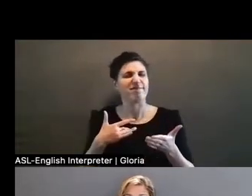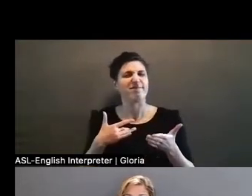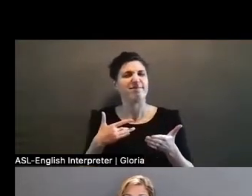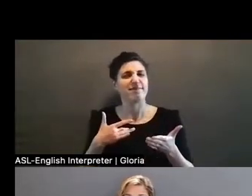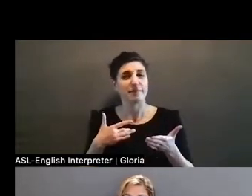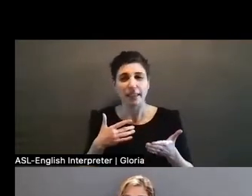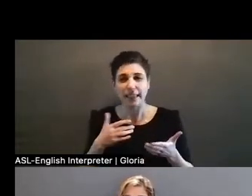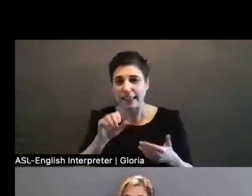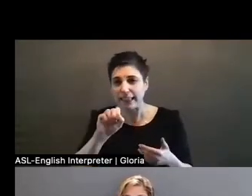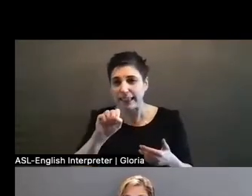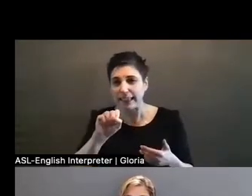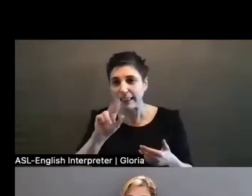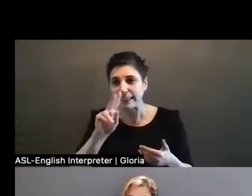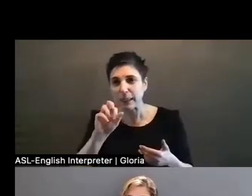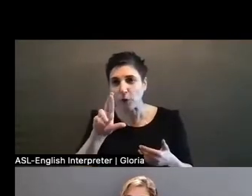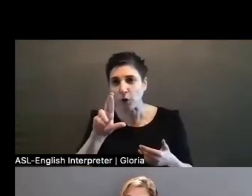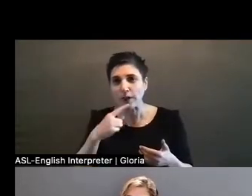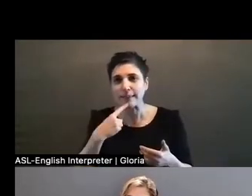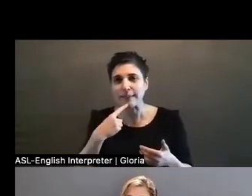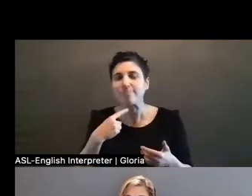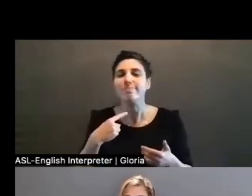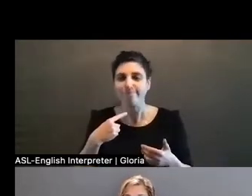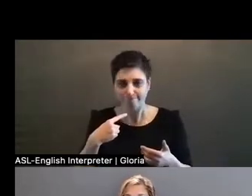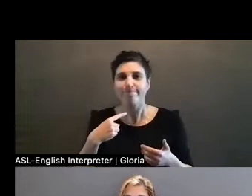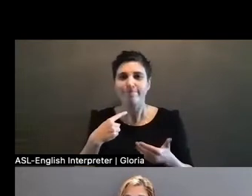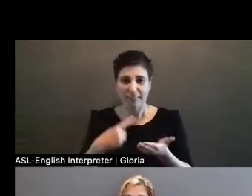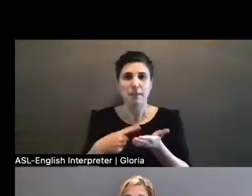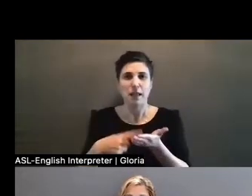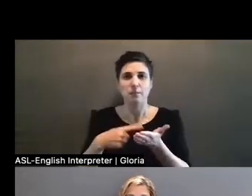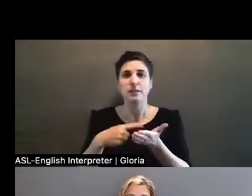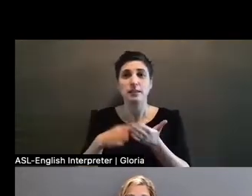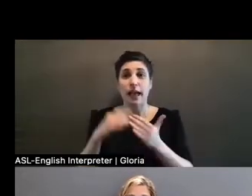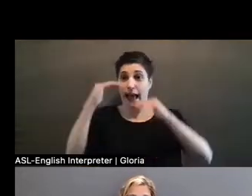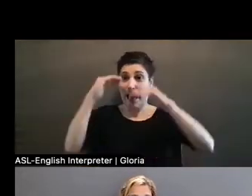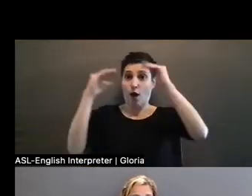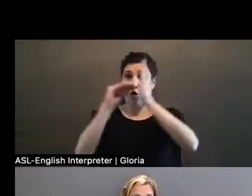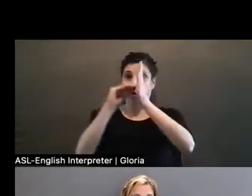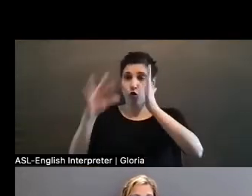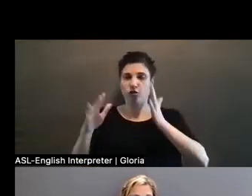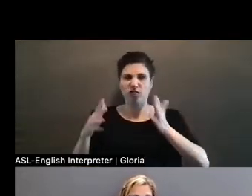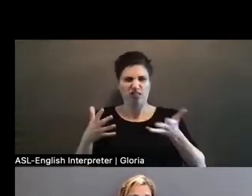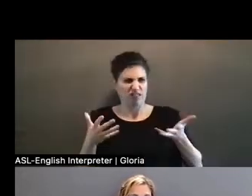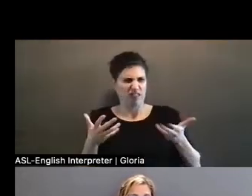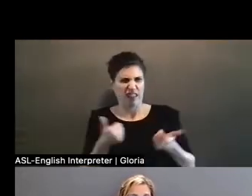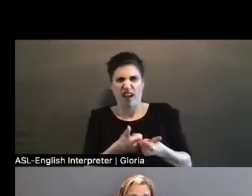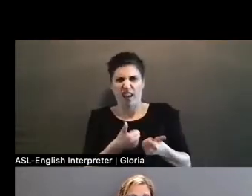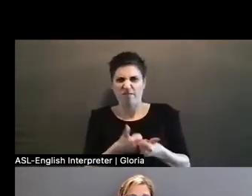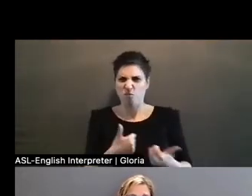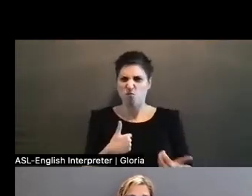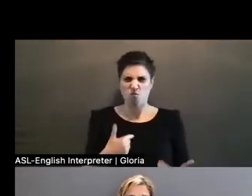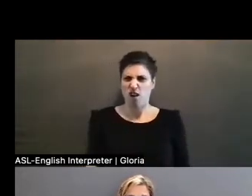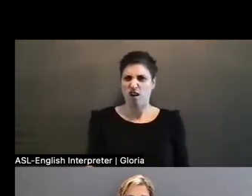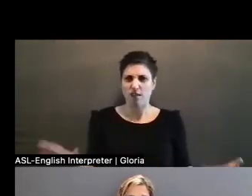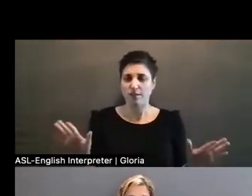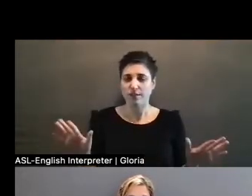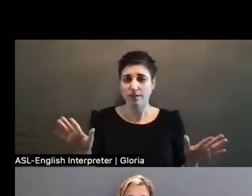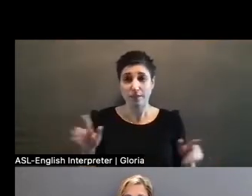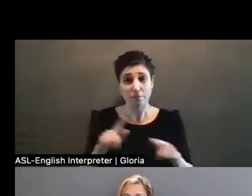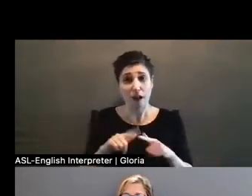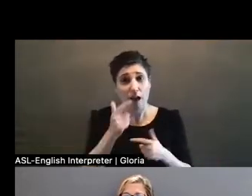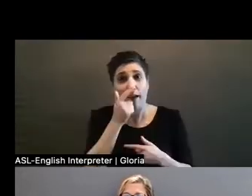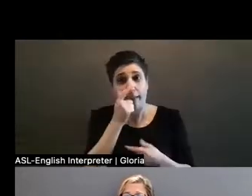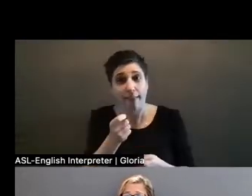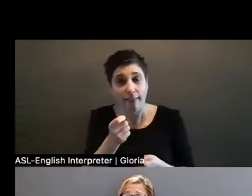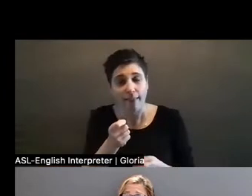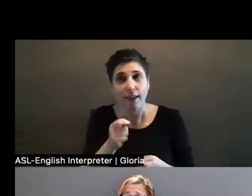head when you were saying that can be a reaction. But I think it's interesting when you think about the sort of gamification approach,